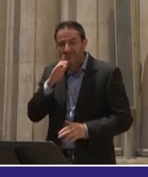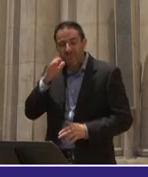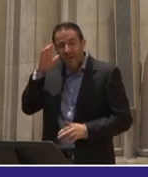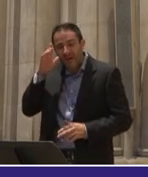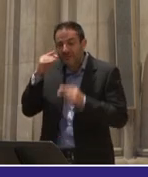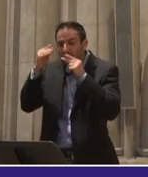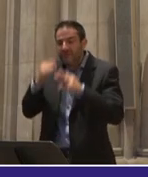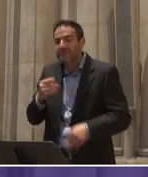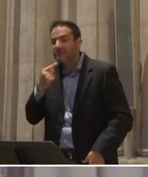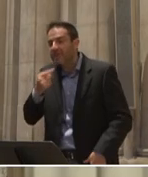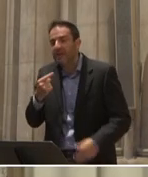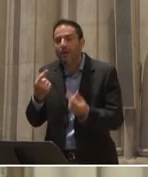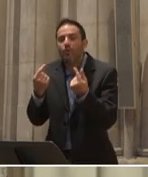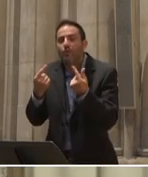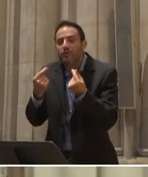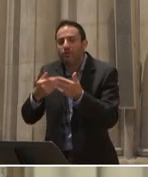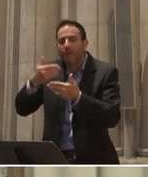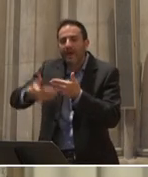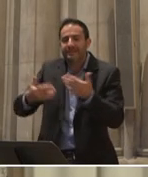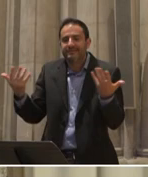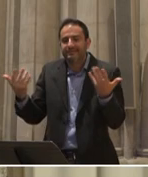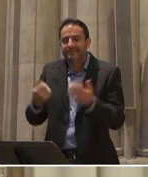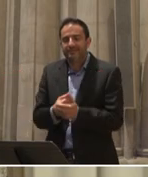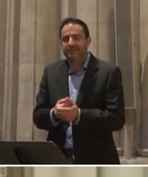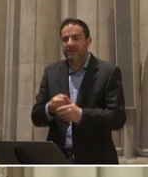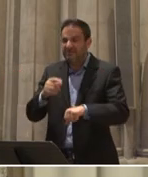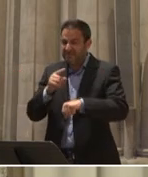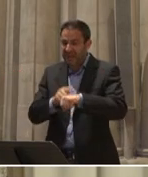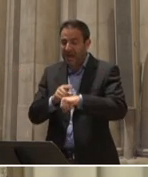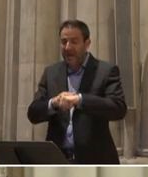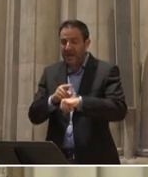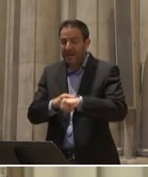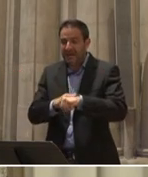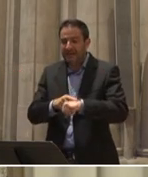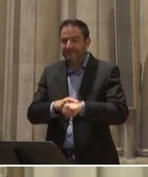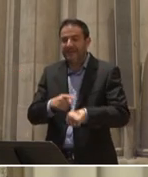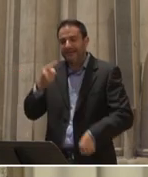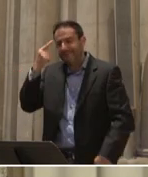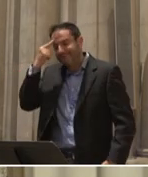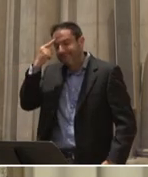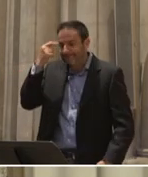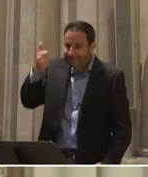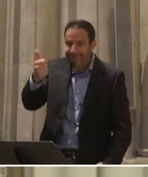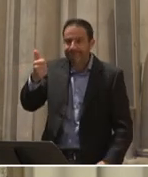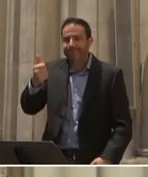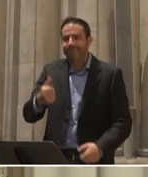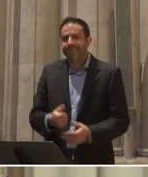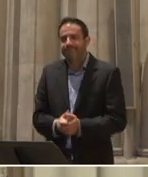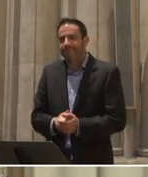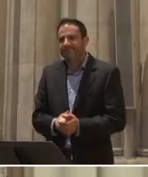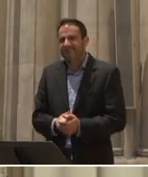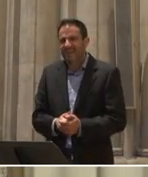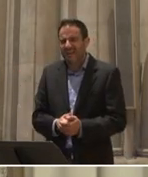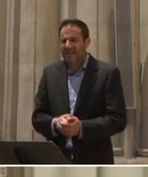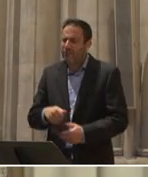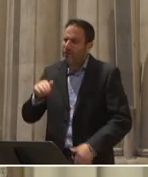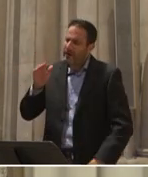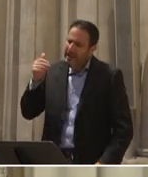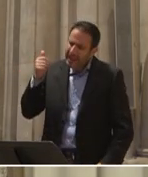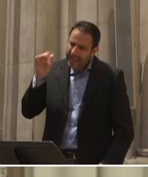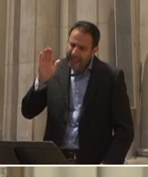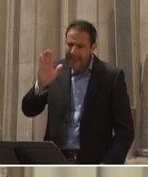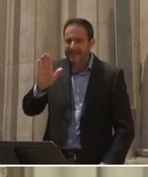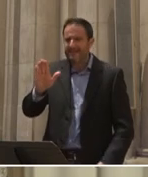to do next. It was time now to make some decisions, and they were his